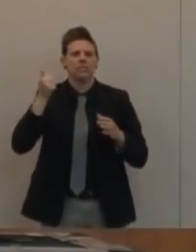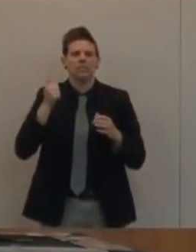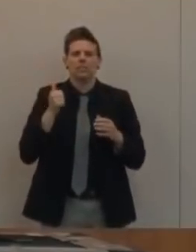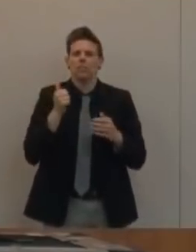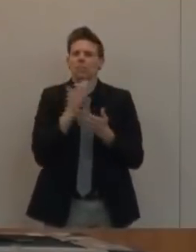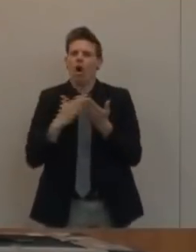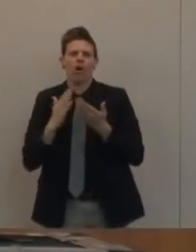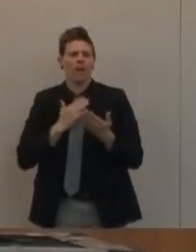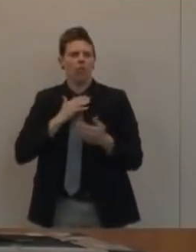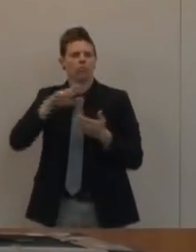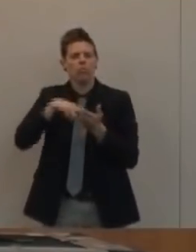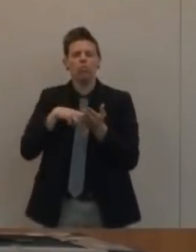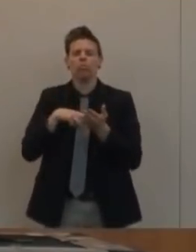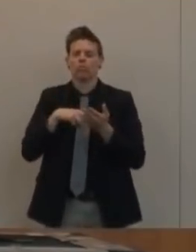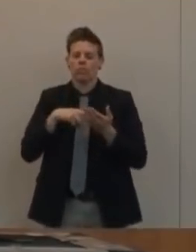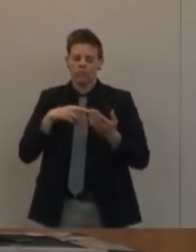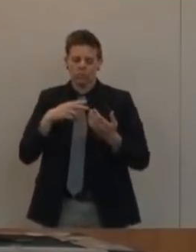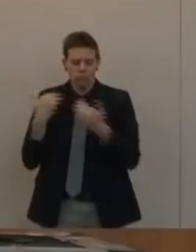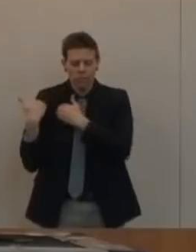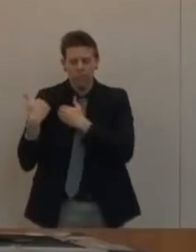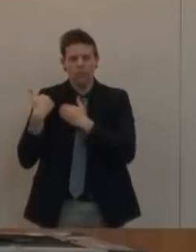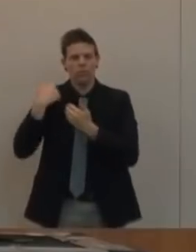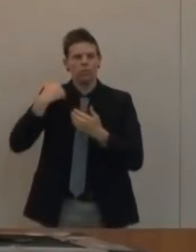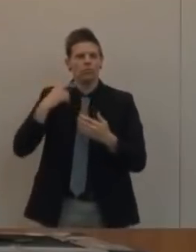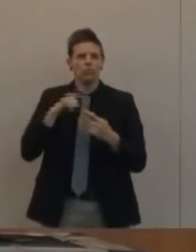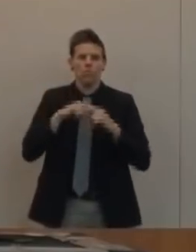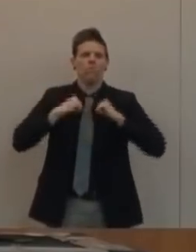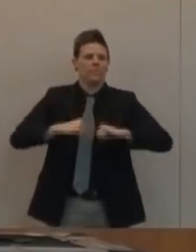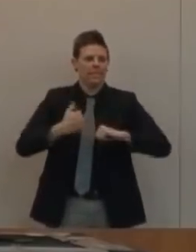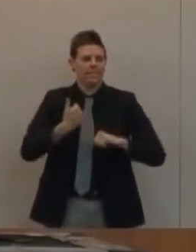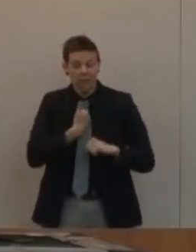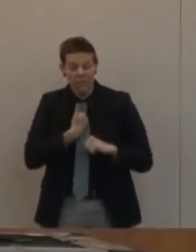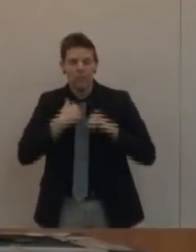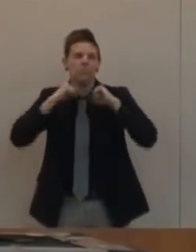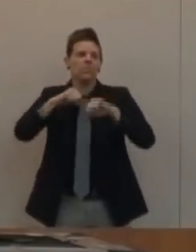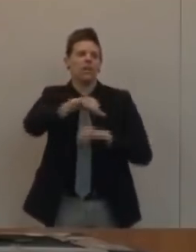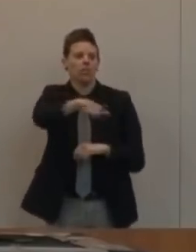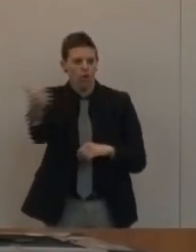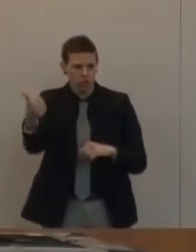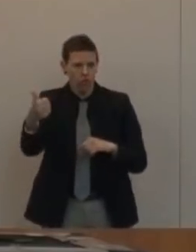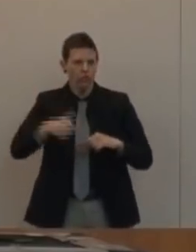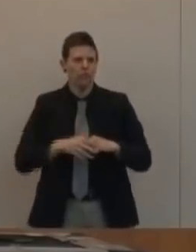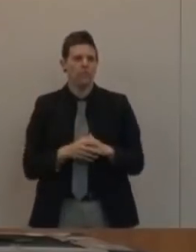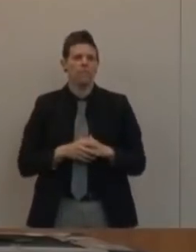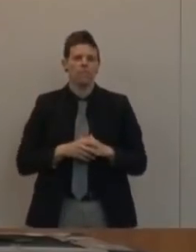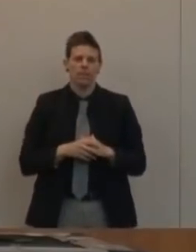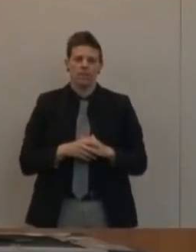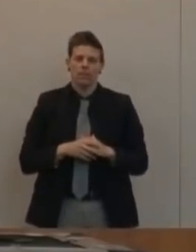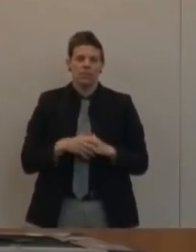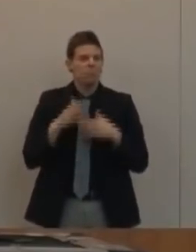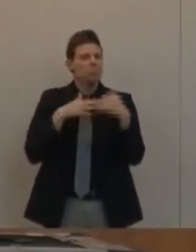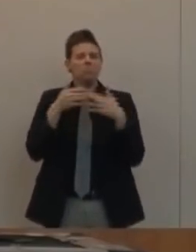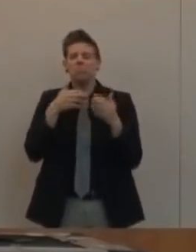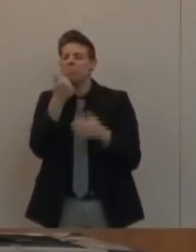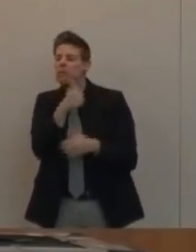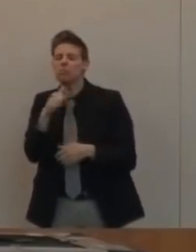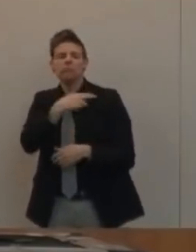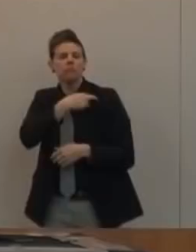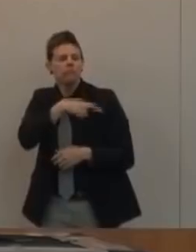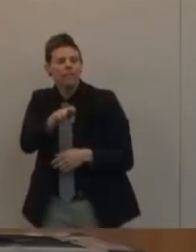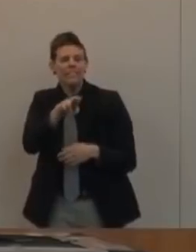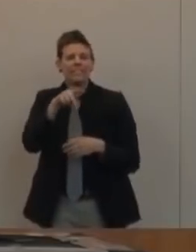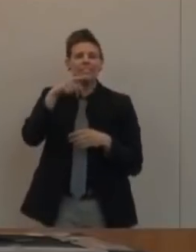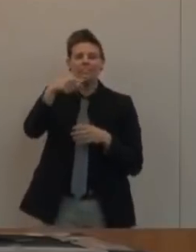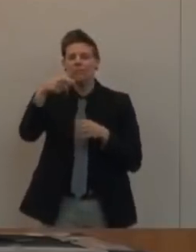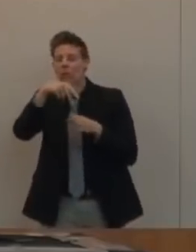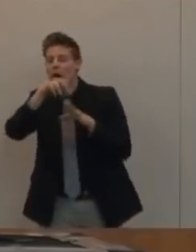safeguard New Mexicans. So if you're one of those faith-based organizations, hasn't quite made up your mind, you're certainly going to hear